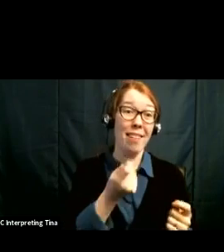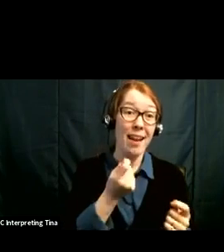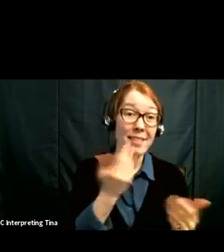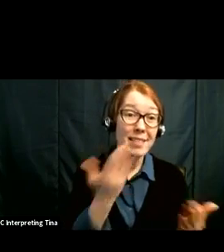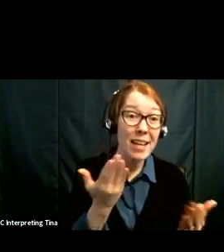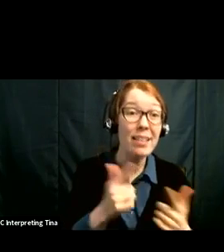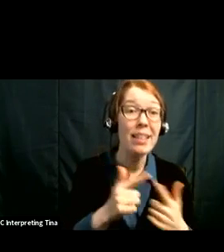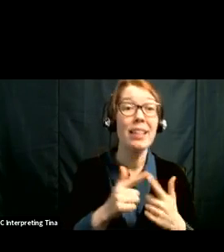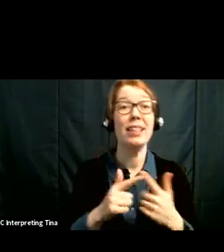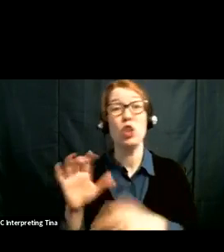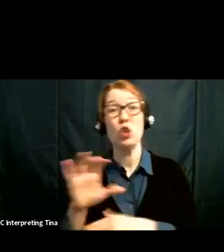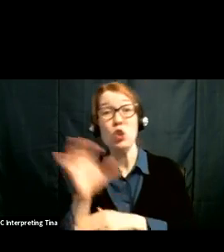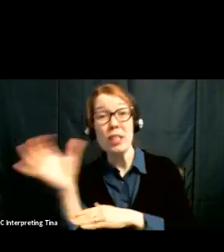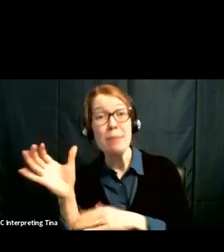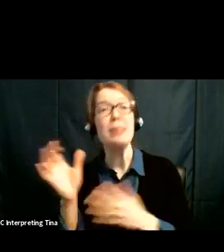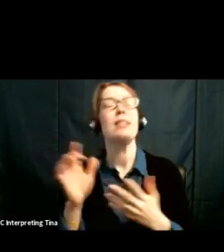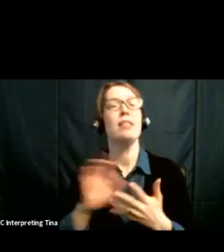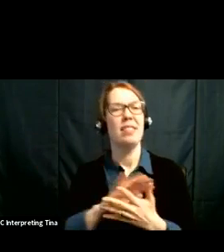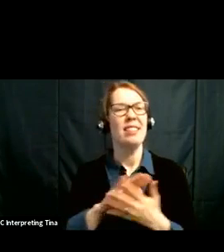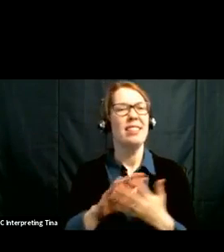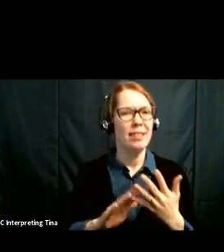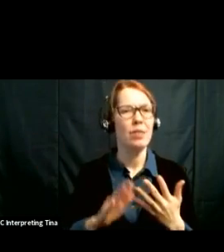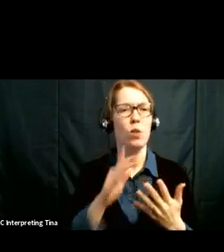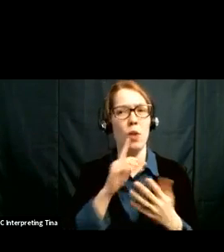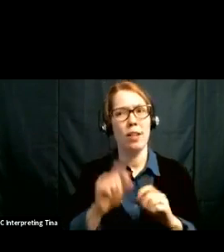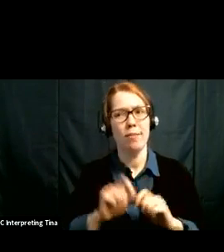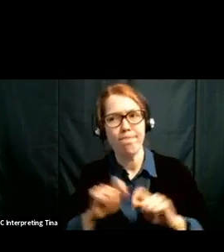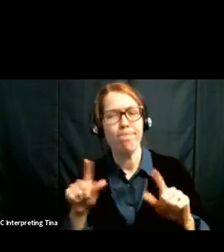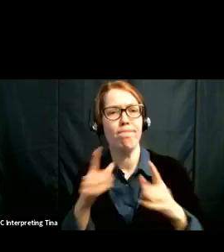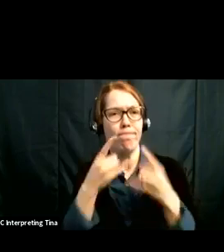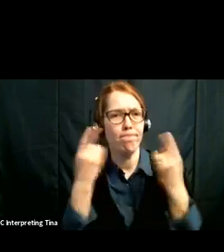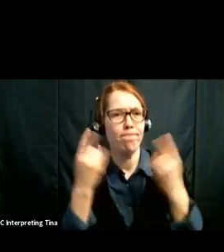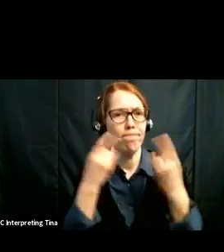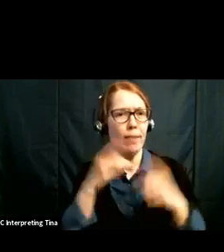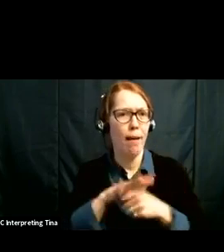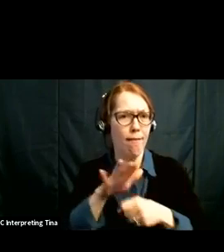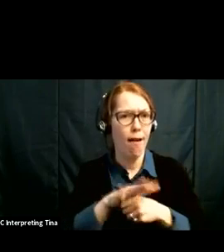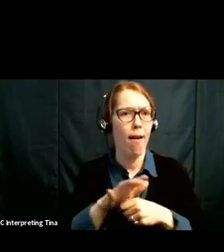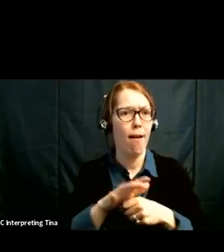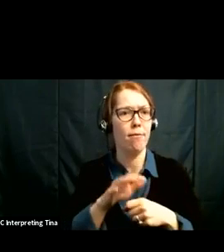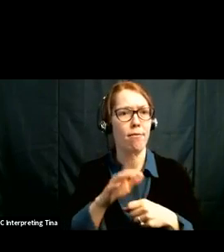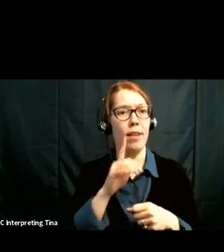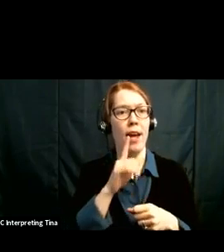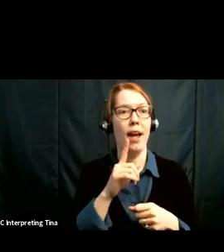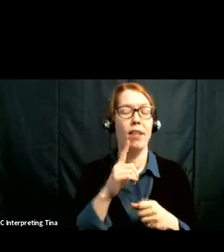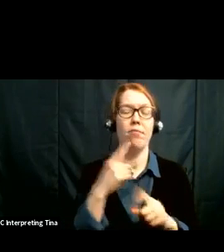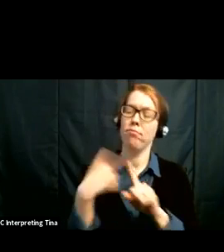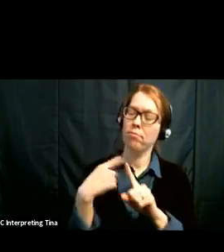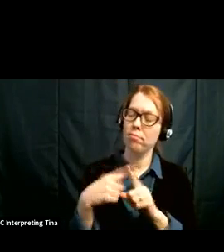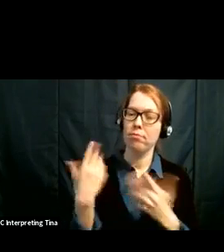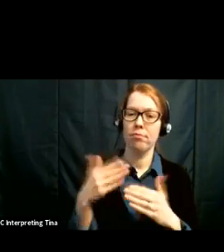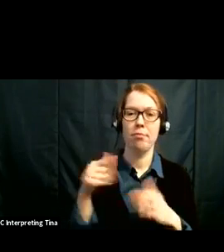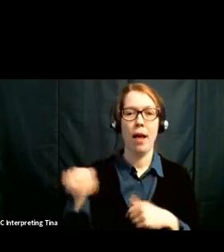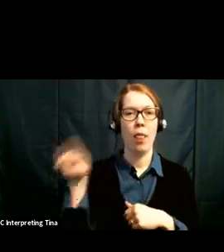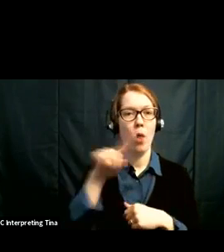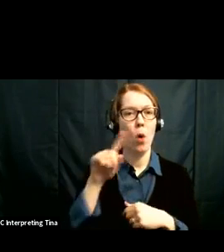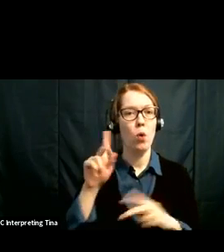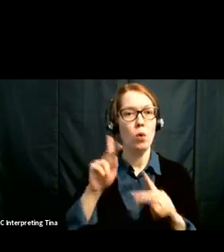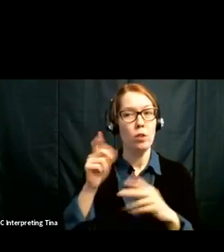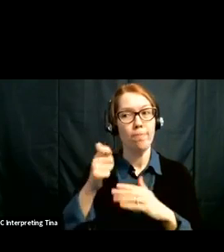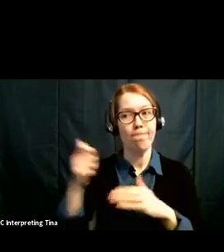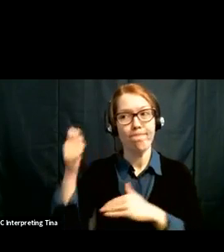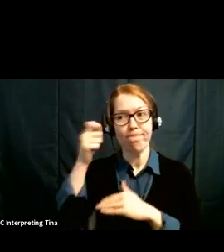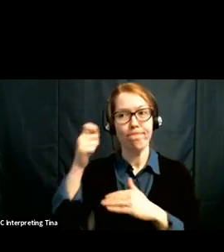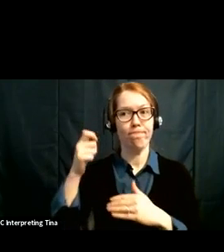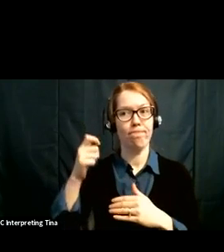get these face coverings out to the community. And again, can't say enough about our elected officials and as much as they're trying to protect each and every